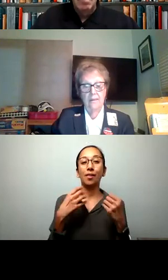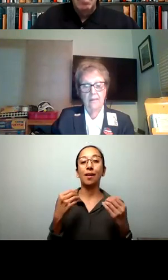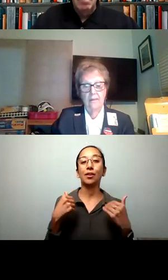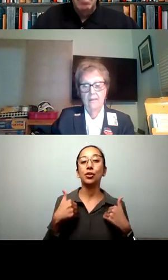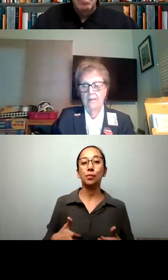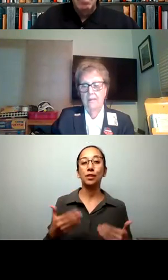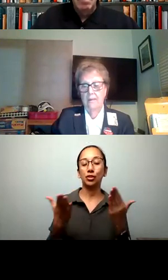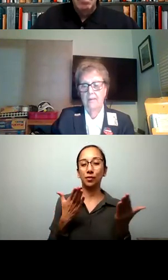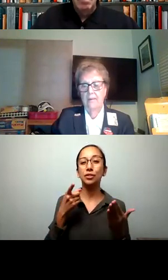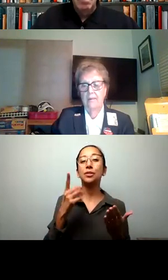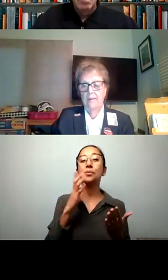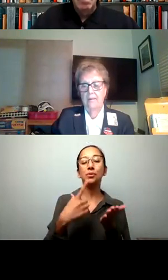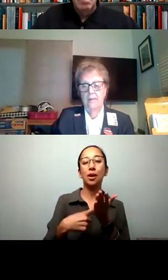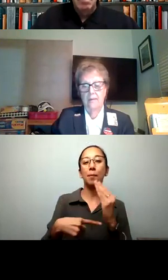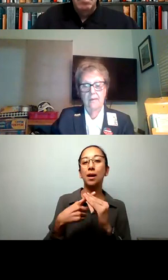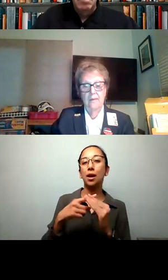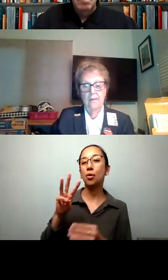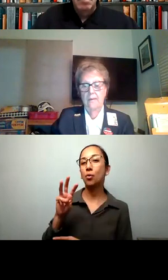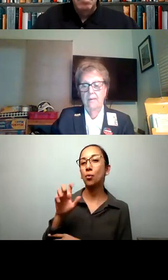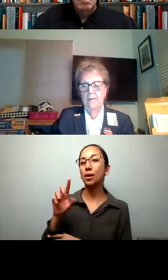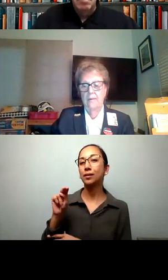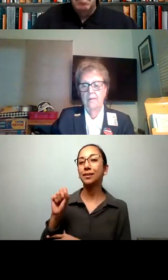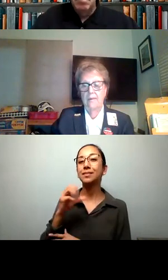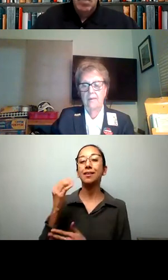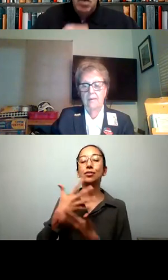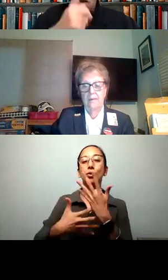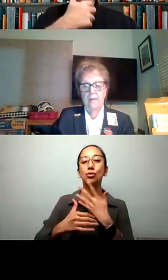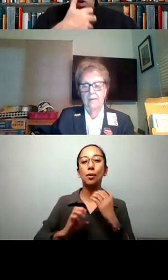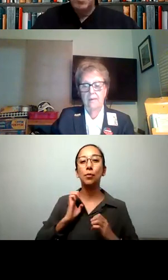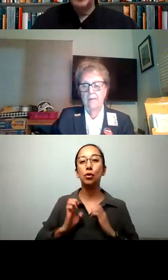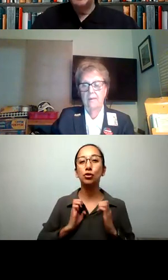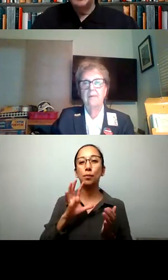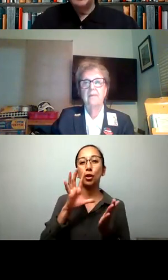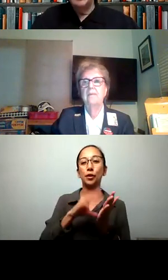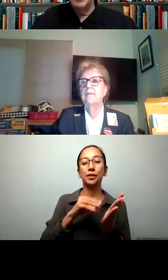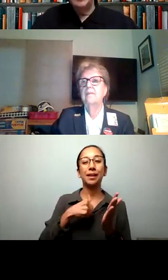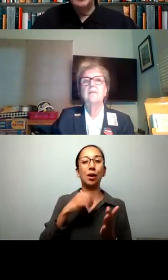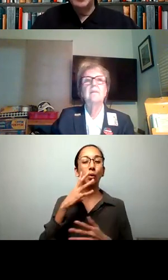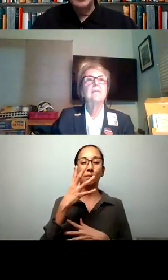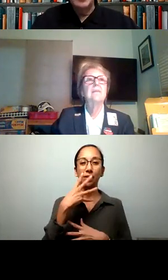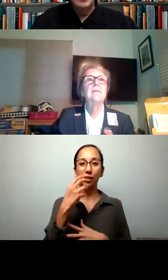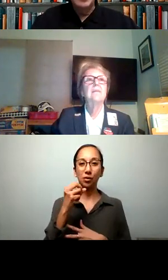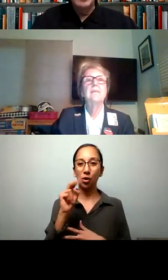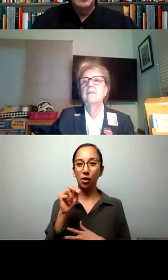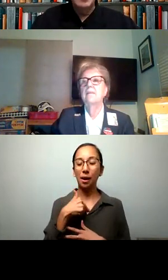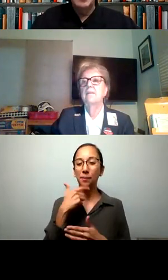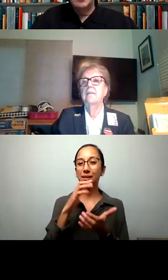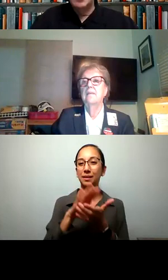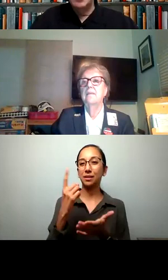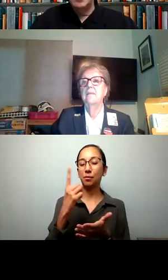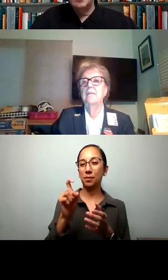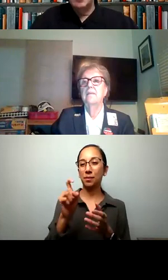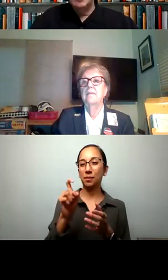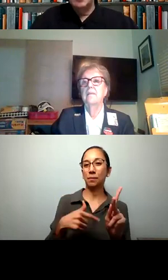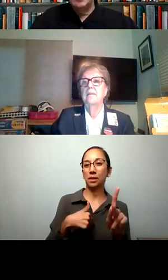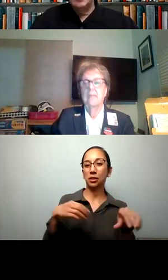of social emotional learning. Thank you. Thank you. I would like to turn my video on, and I think someone has to allow me to do that.